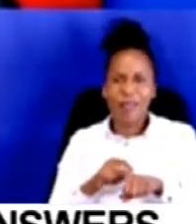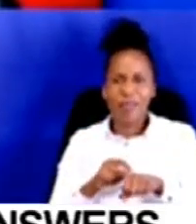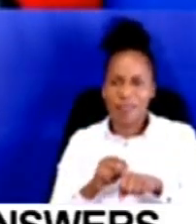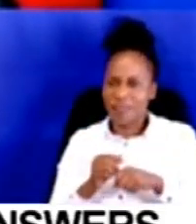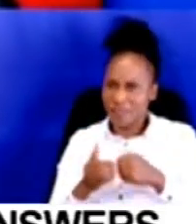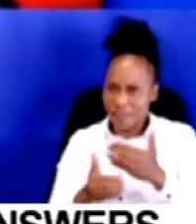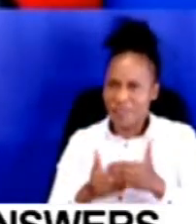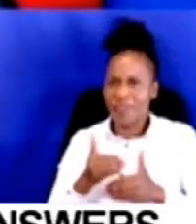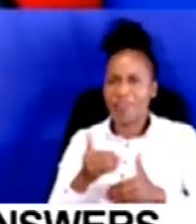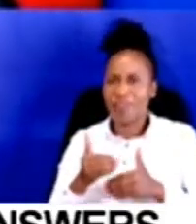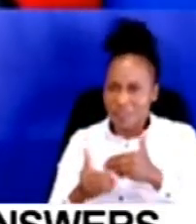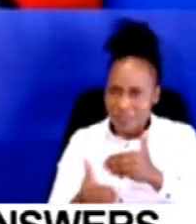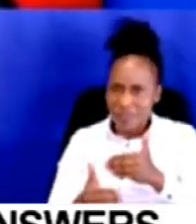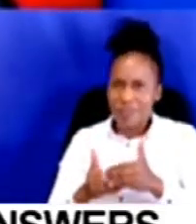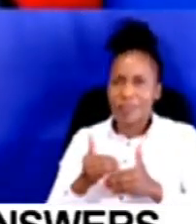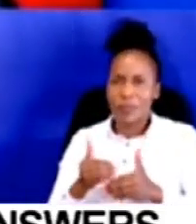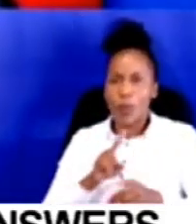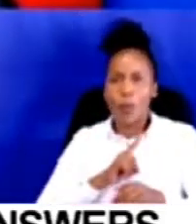were destroyed, that were banned.